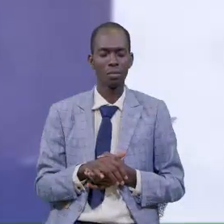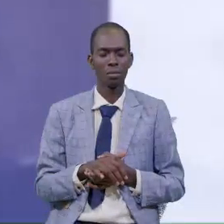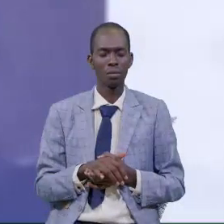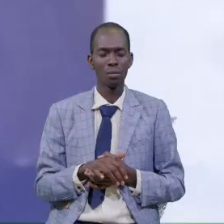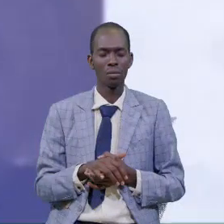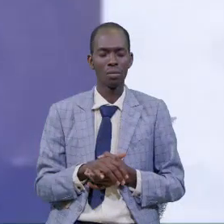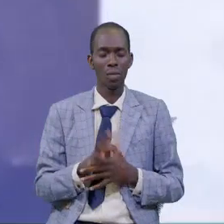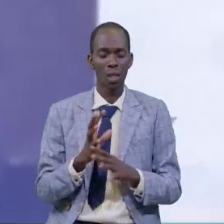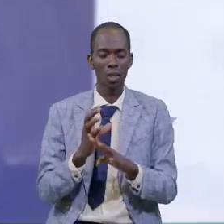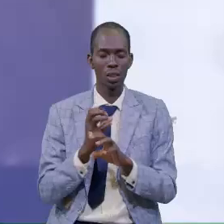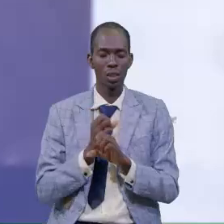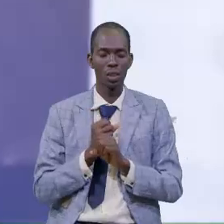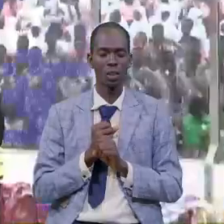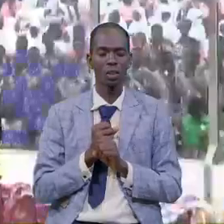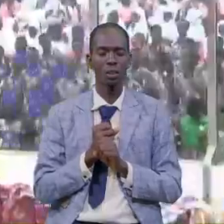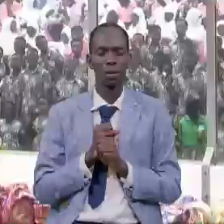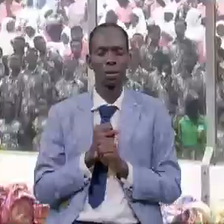Receive a new vision.